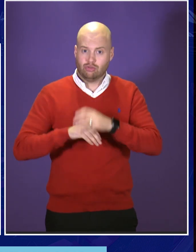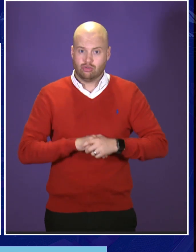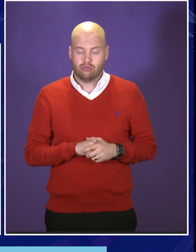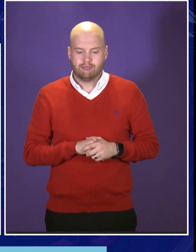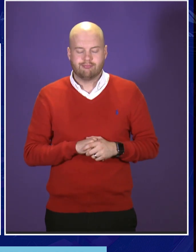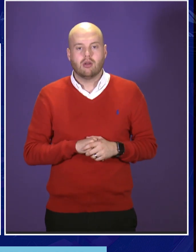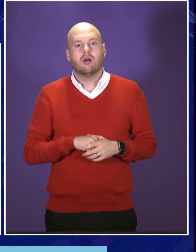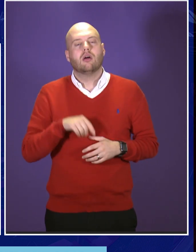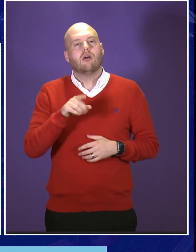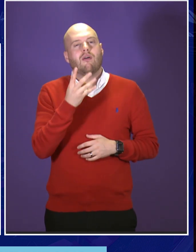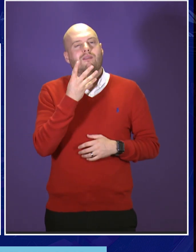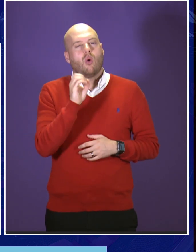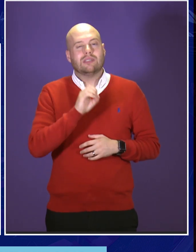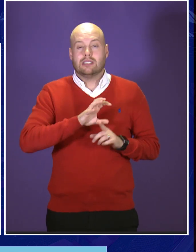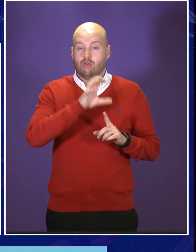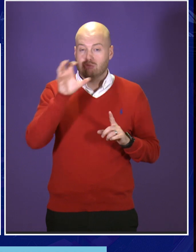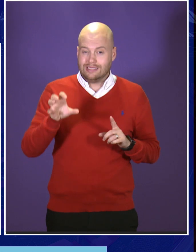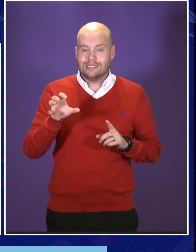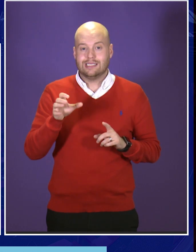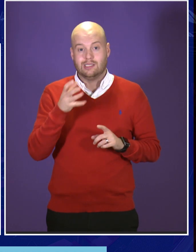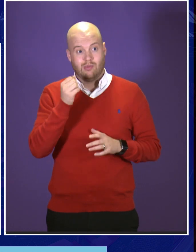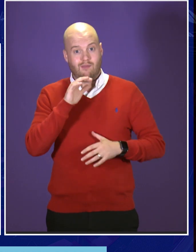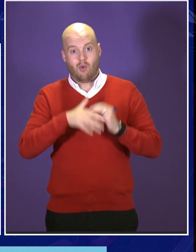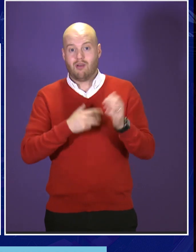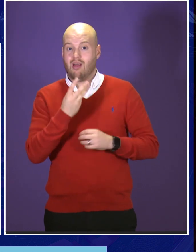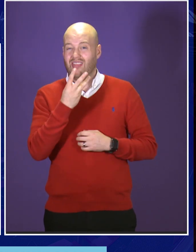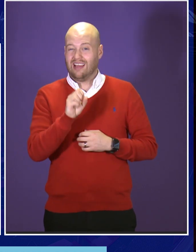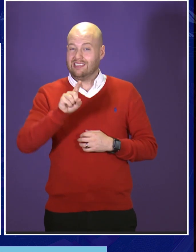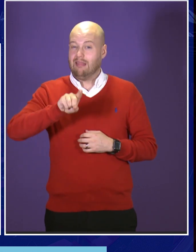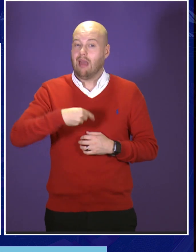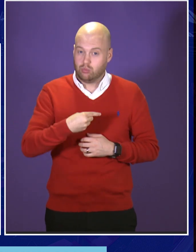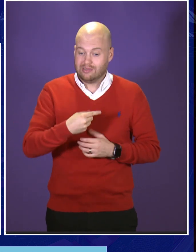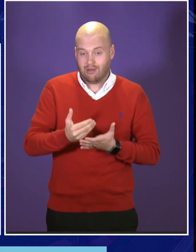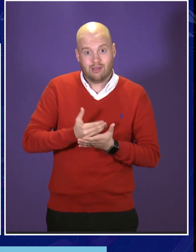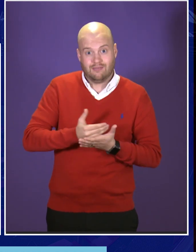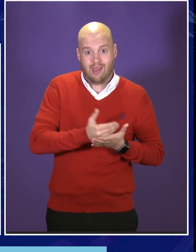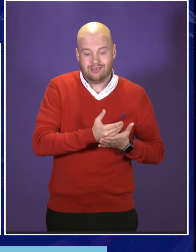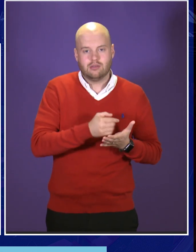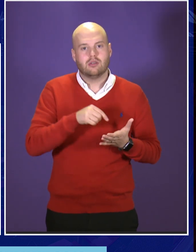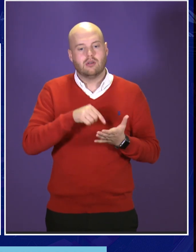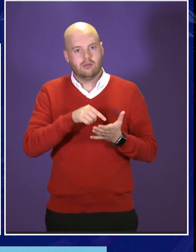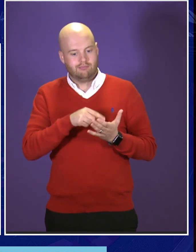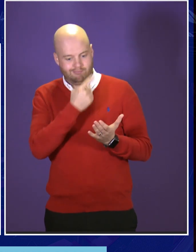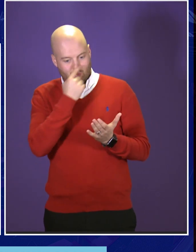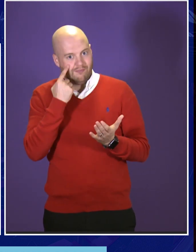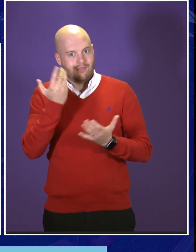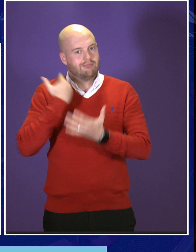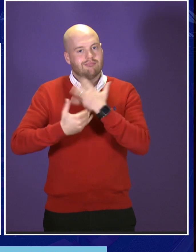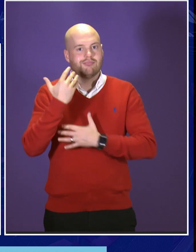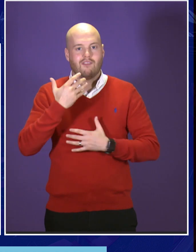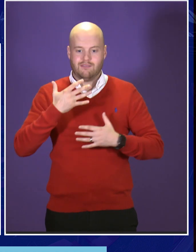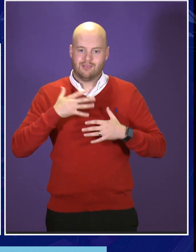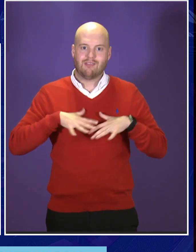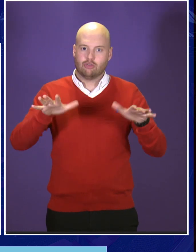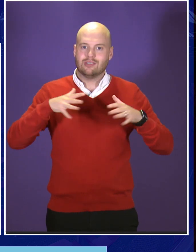40 countries. We have about 30,000 artifacts documenting the history of fashion as heritage around the world, and it was